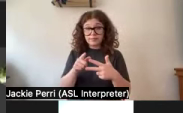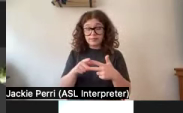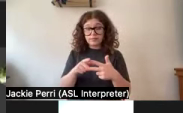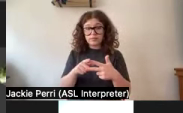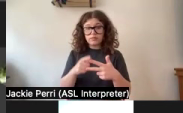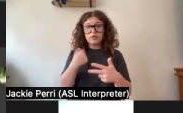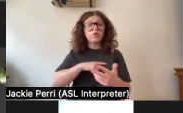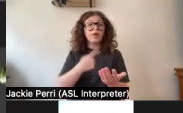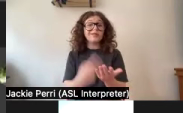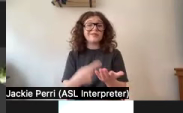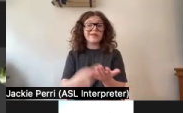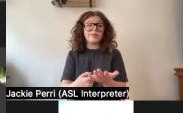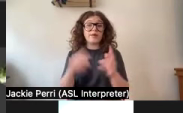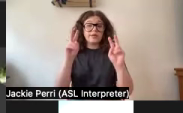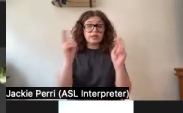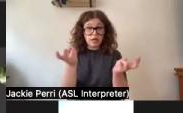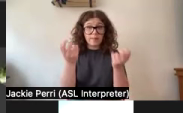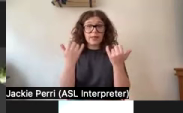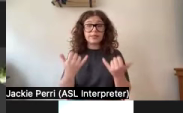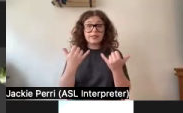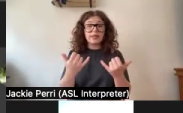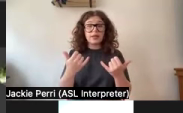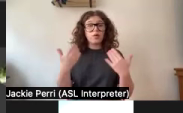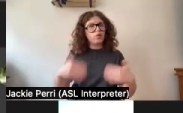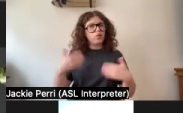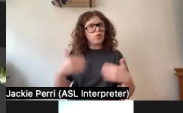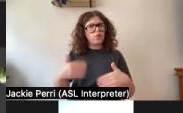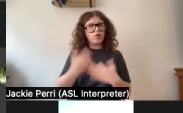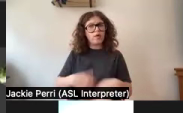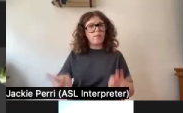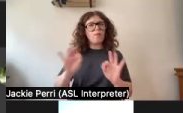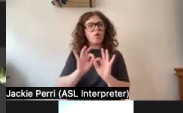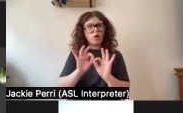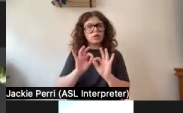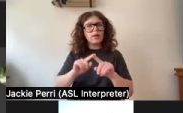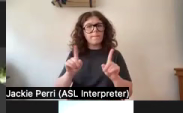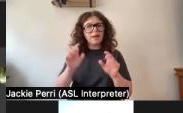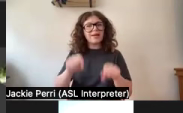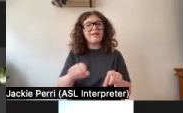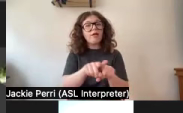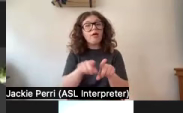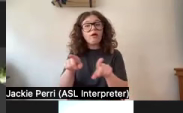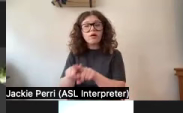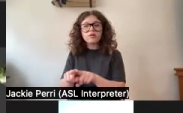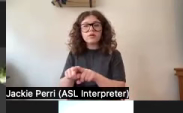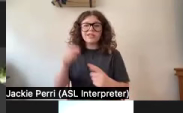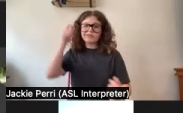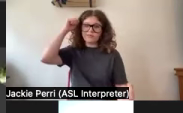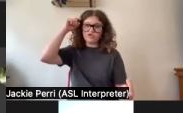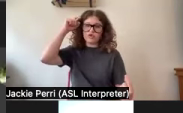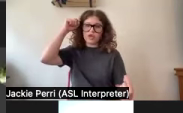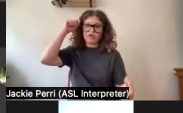a topic that is really important, but can also be triggering to